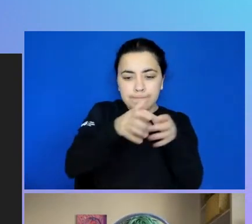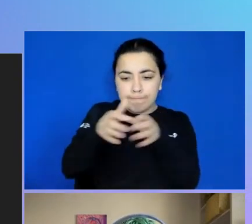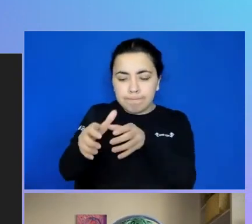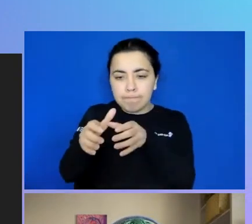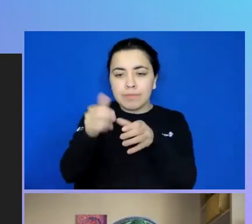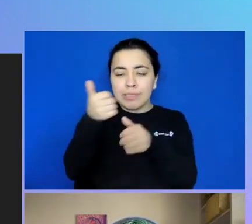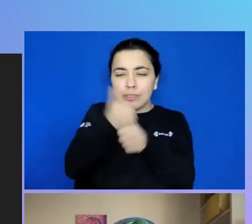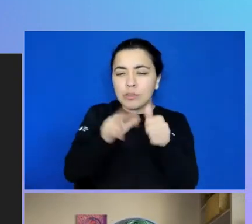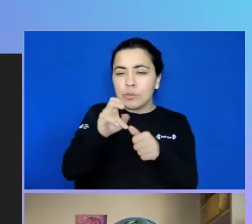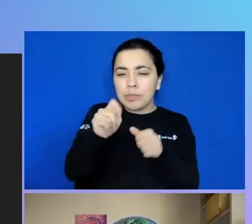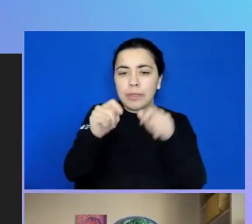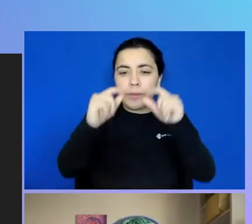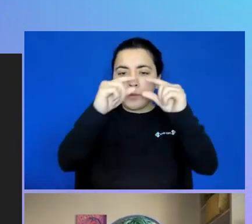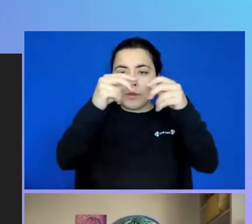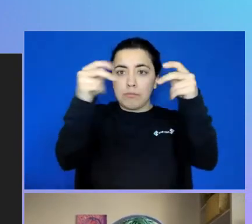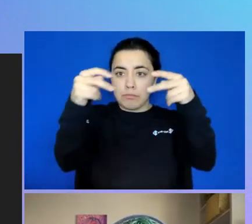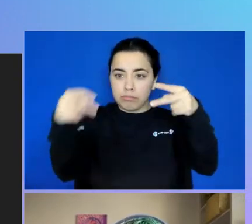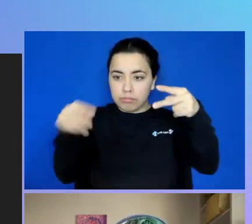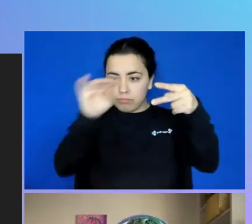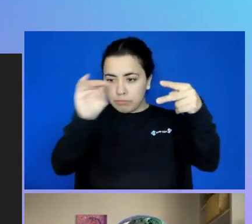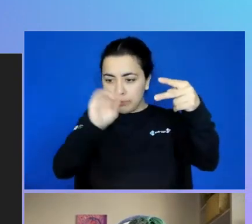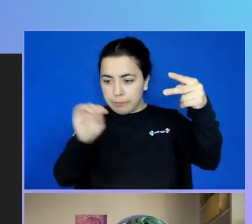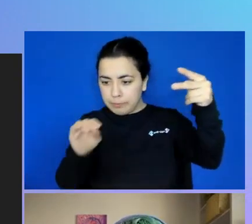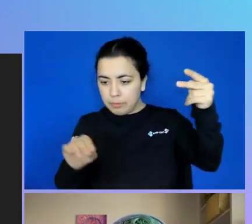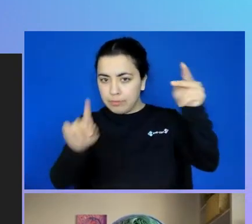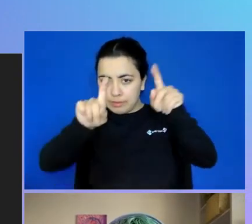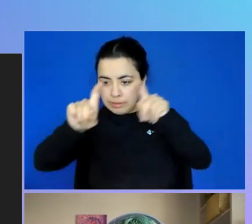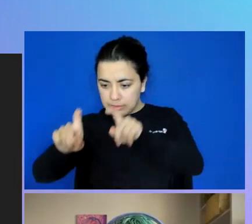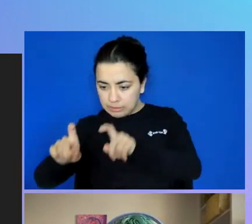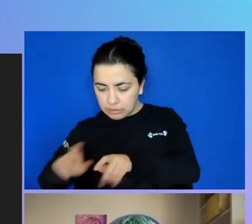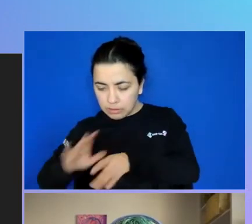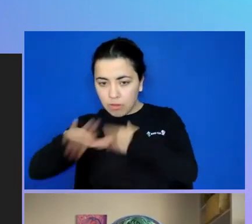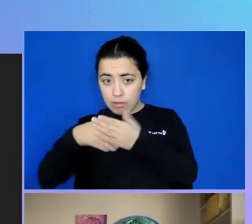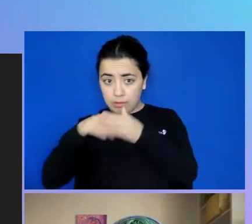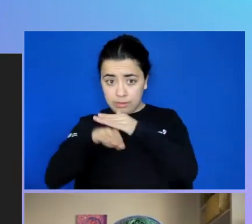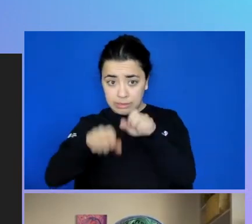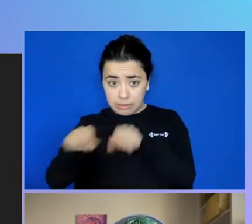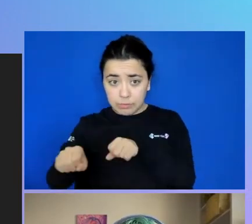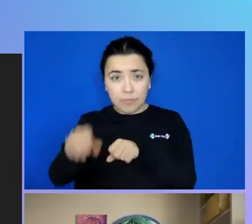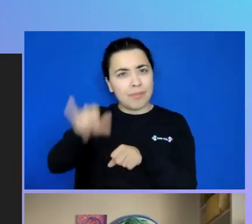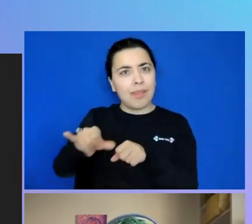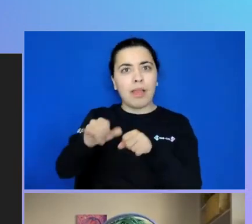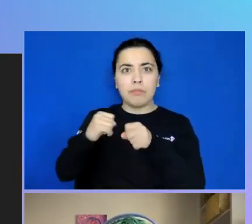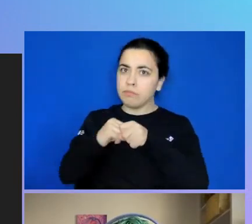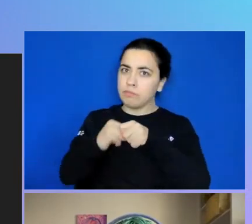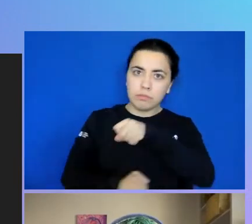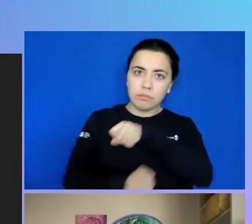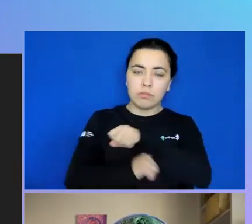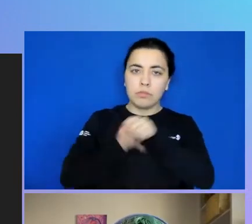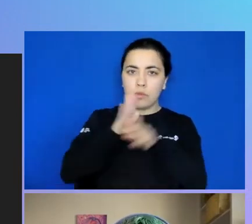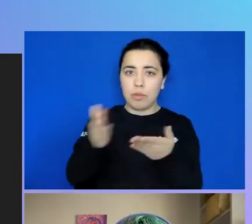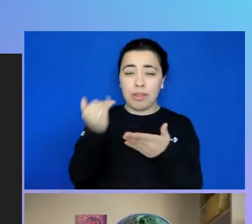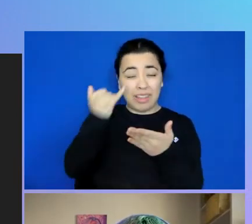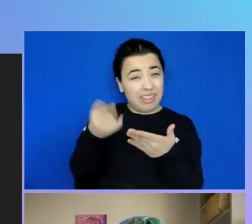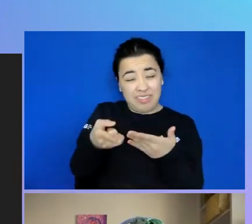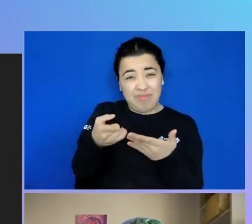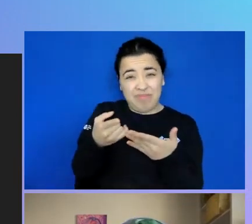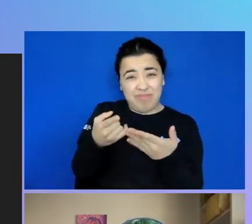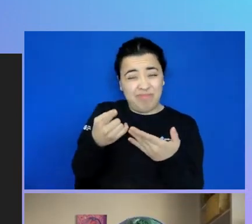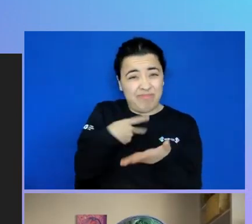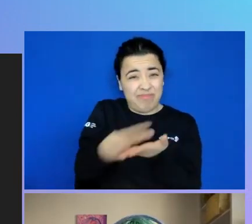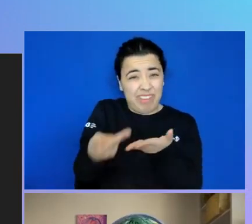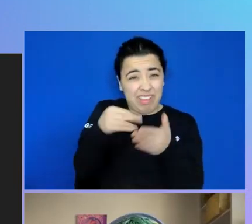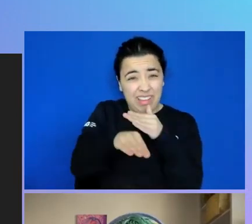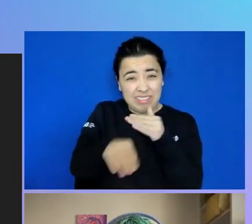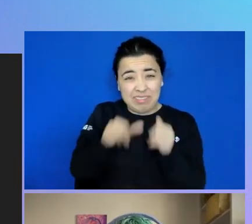for accessibility because a component library is the building blocks of your product. And if those individual building blocks are not accessible, you